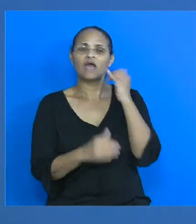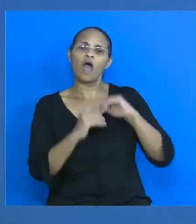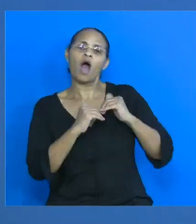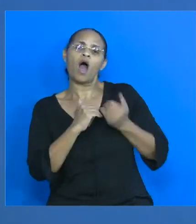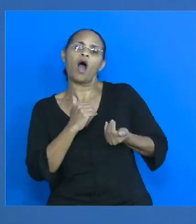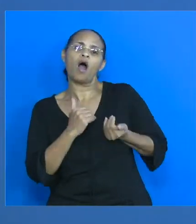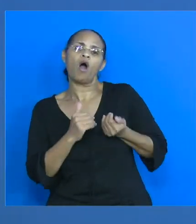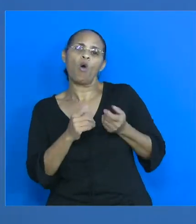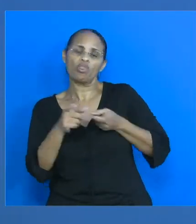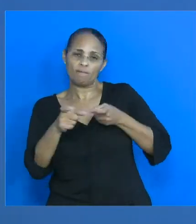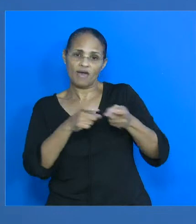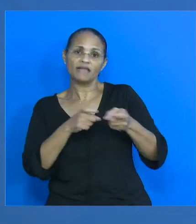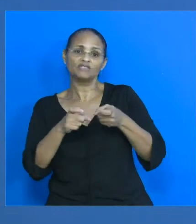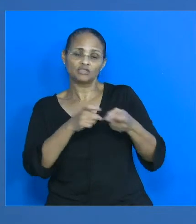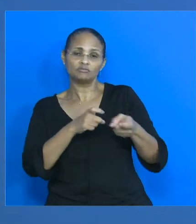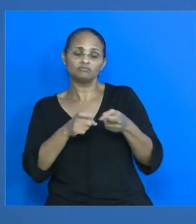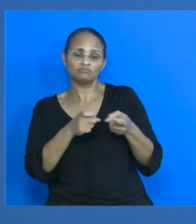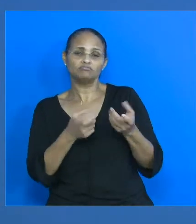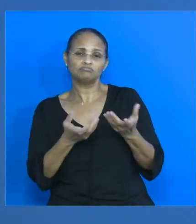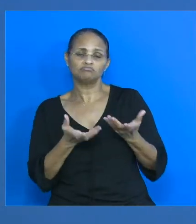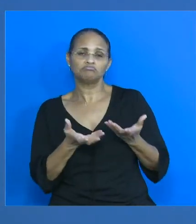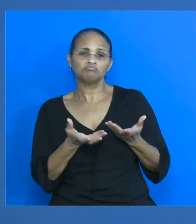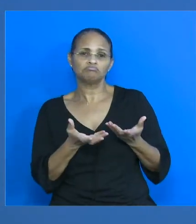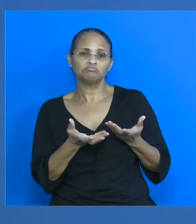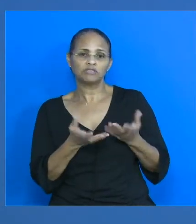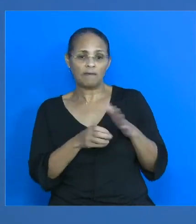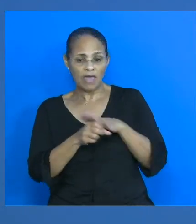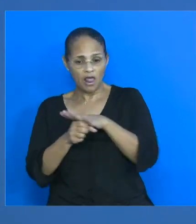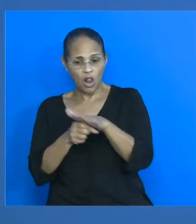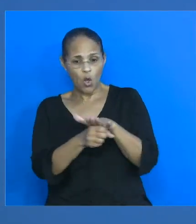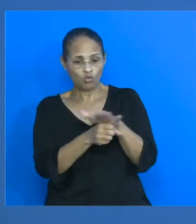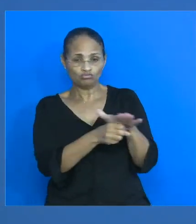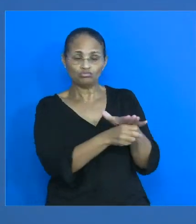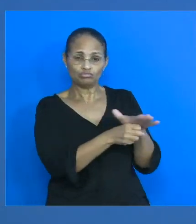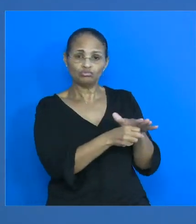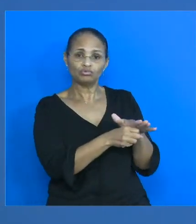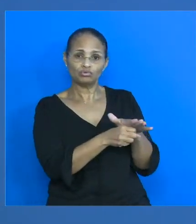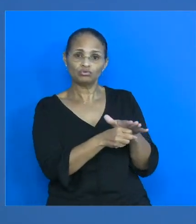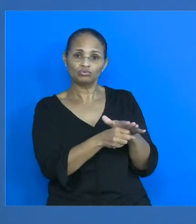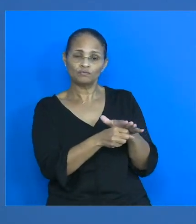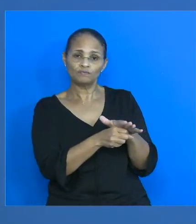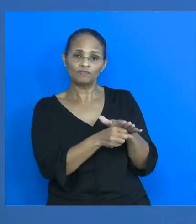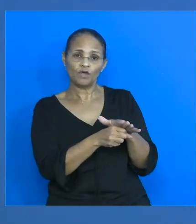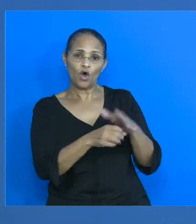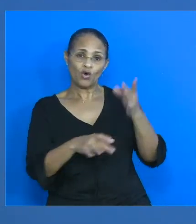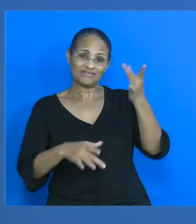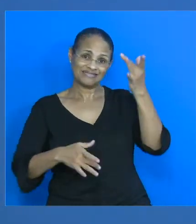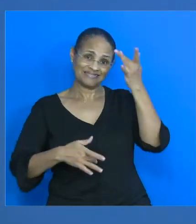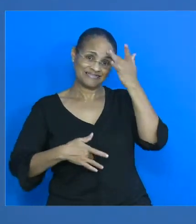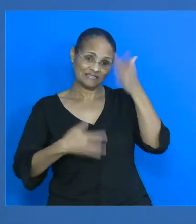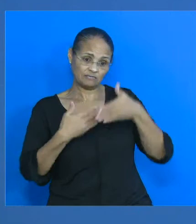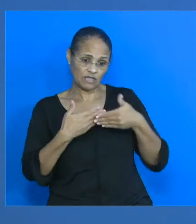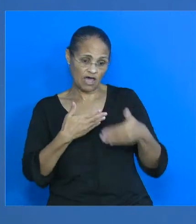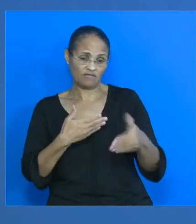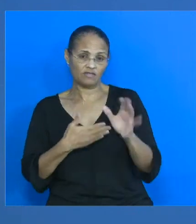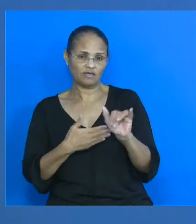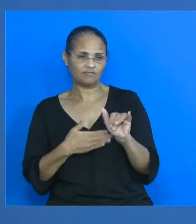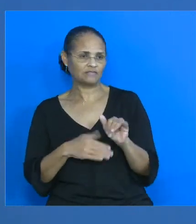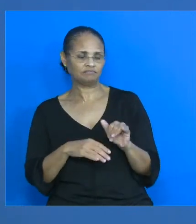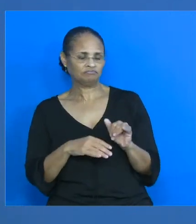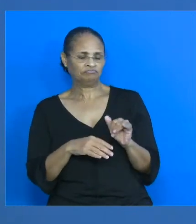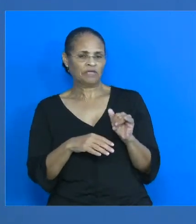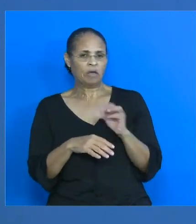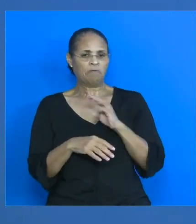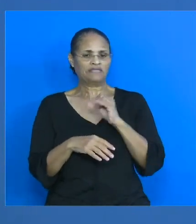so, have there been any local cases of post-acute COVID syndrome? I can't answer that. I'd have to